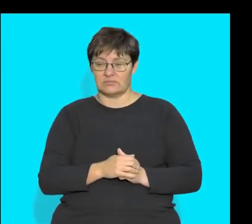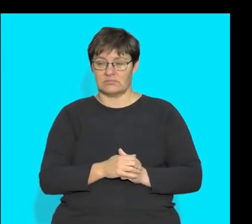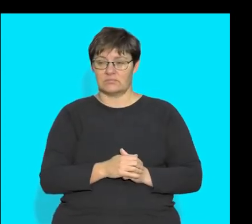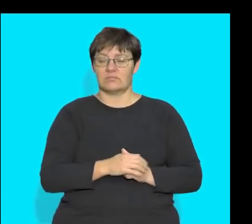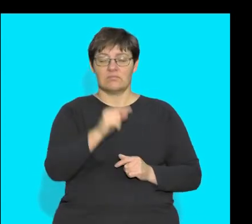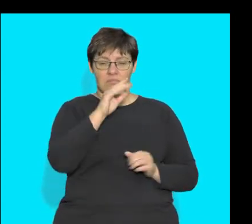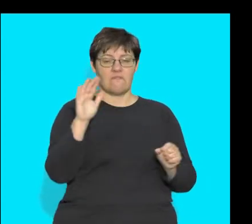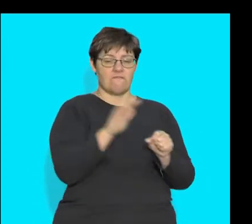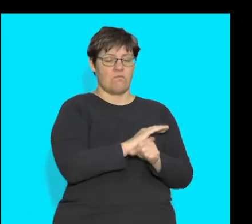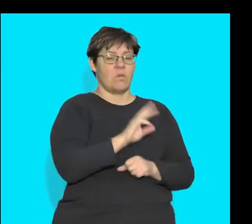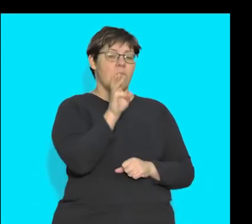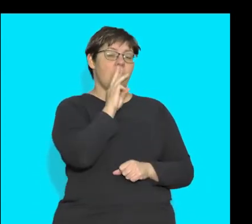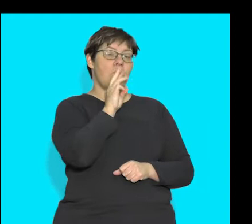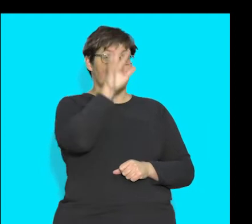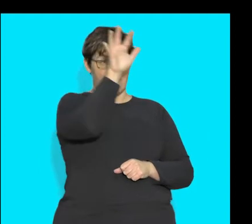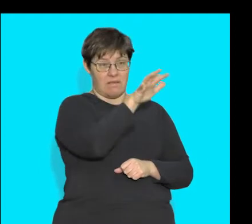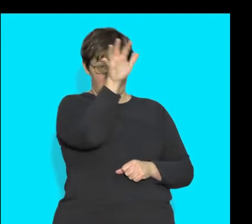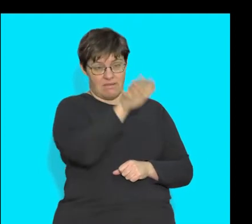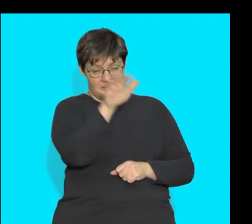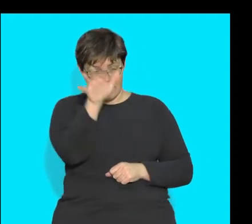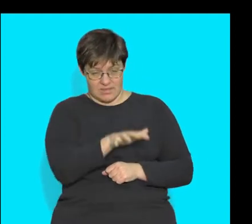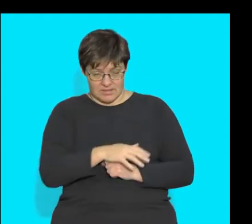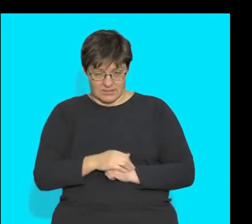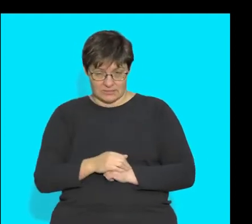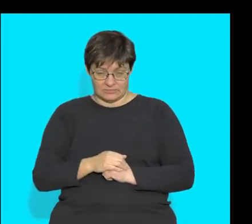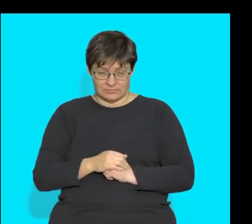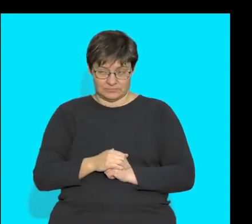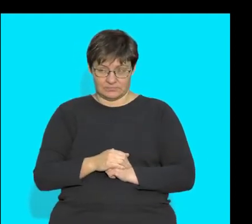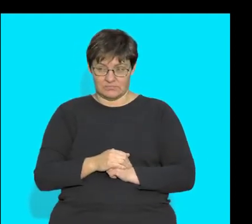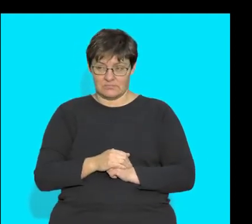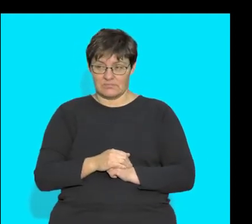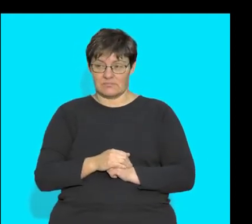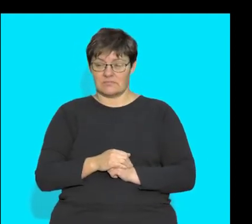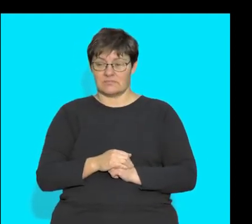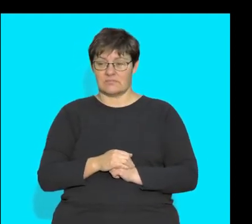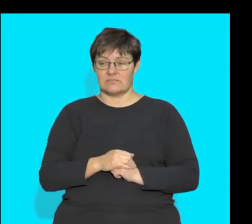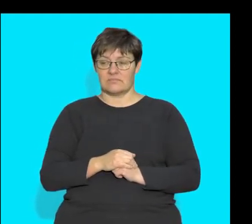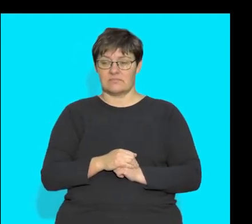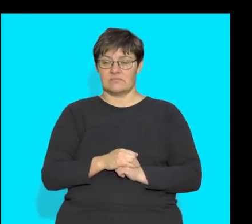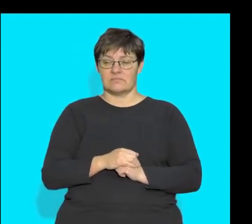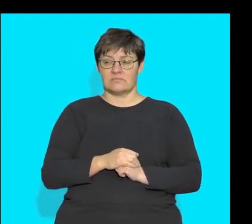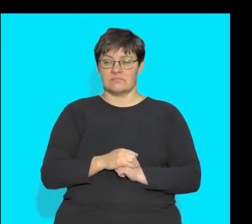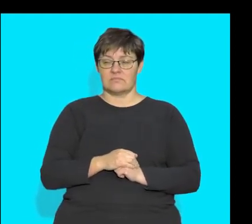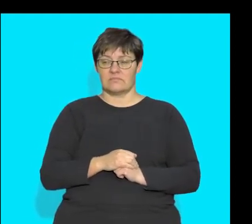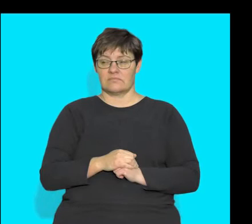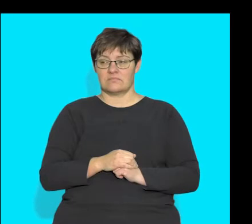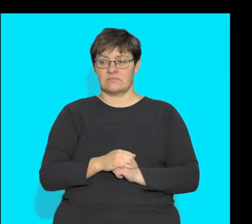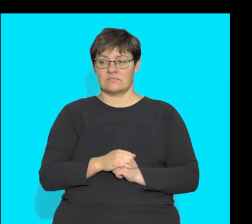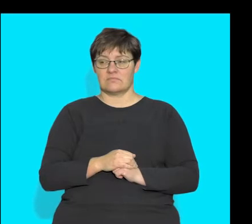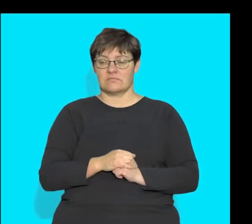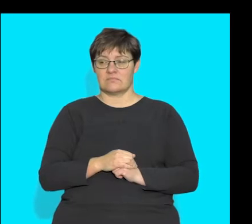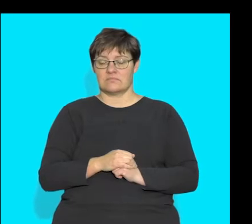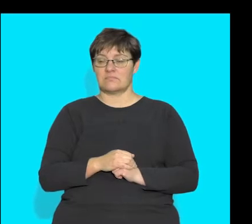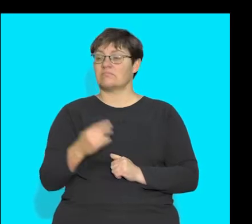guys, is filled, all right, with pure water. So I'm going to write